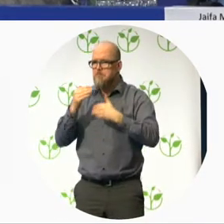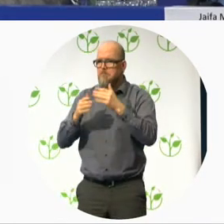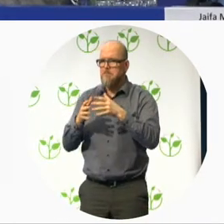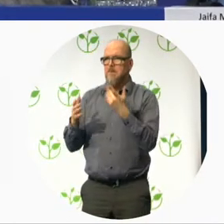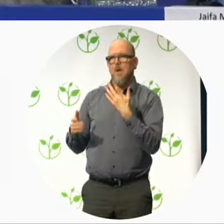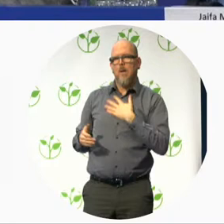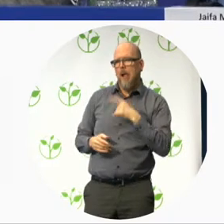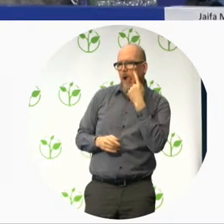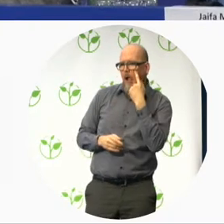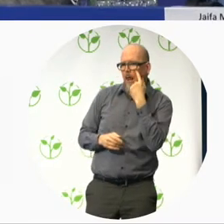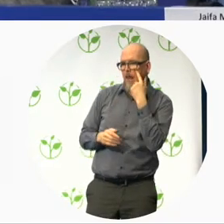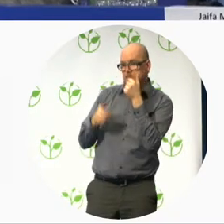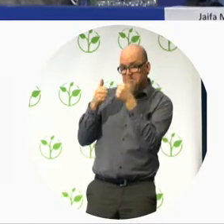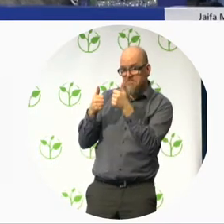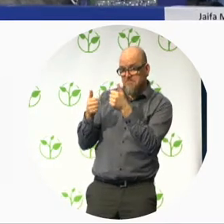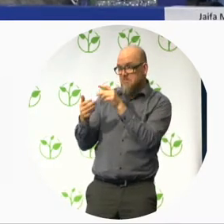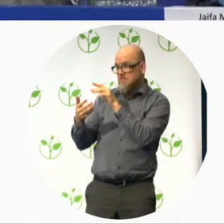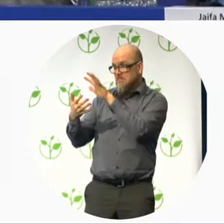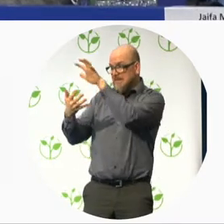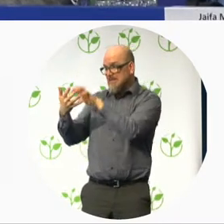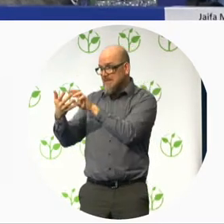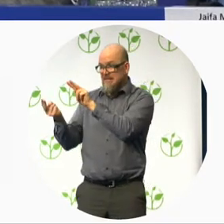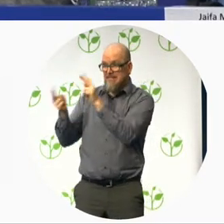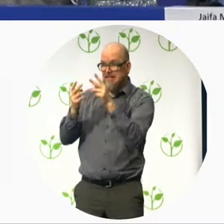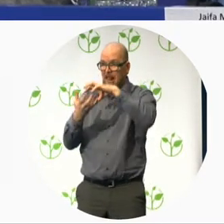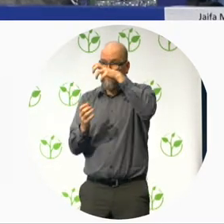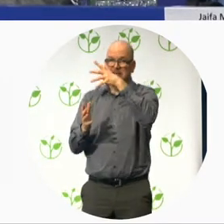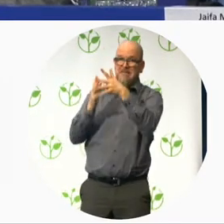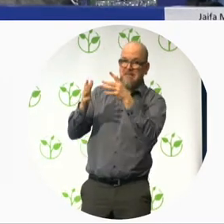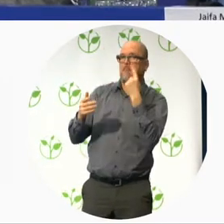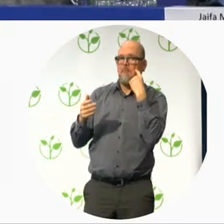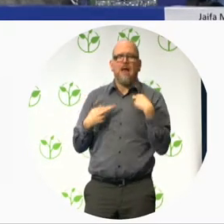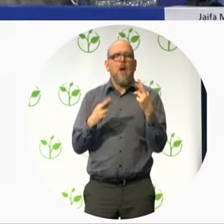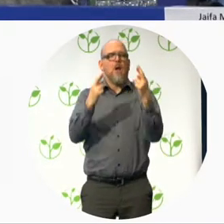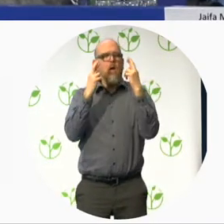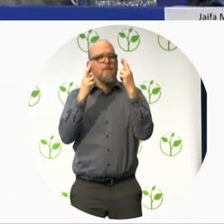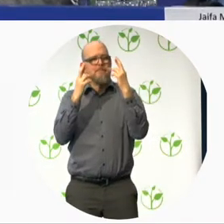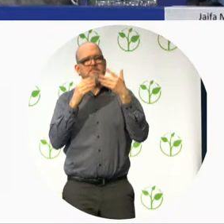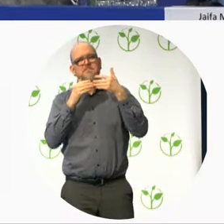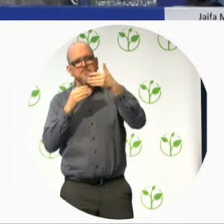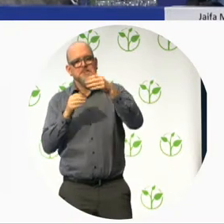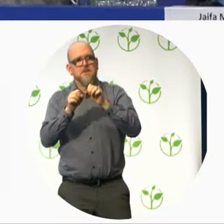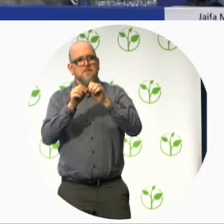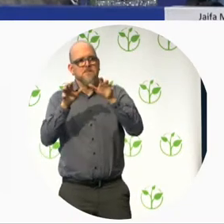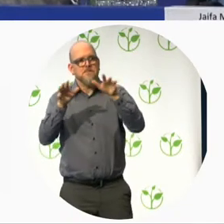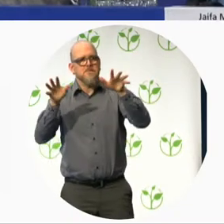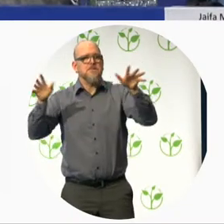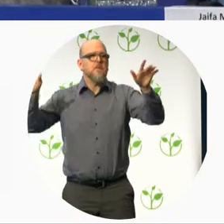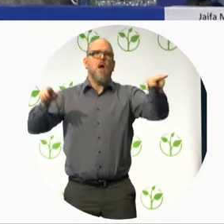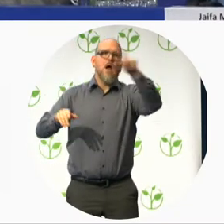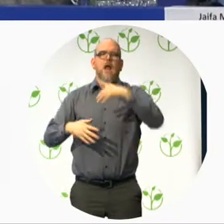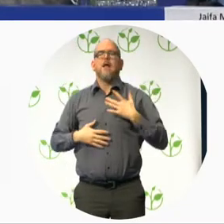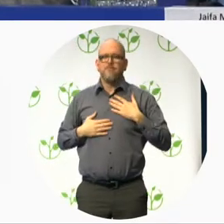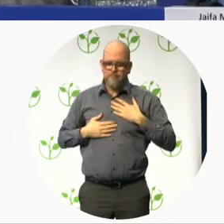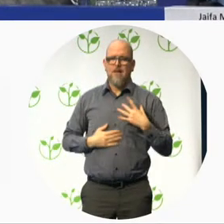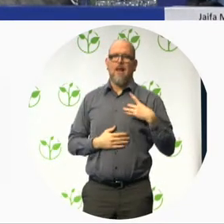language. And hopefully, the coming phase to create an API that allow all those who has portals to have access